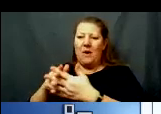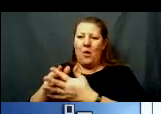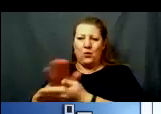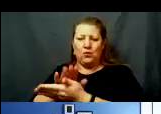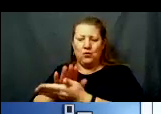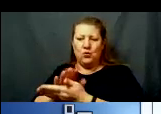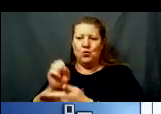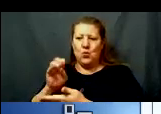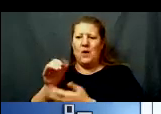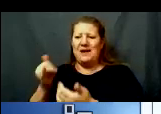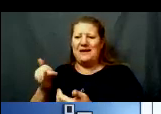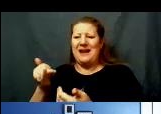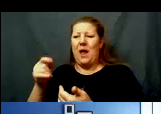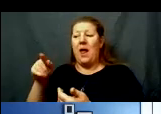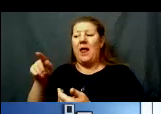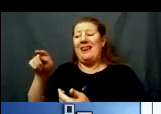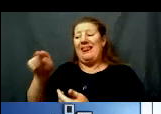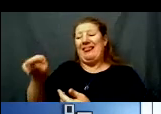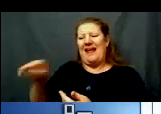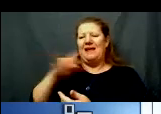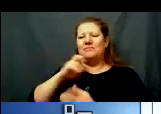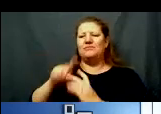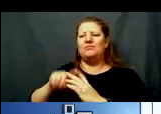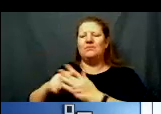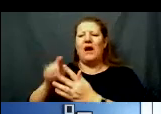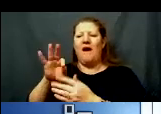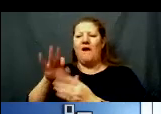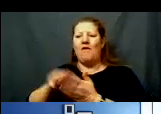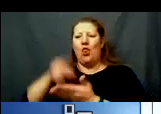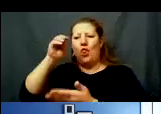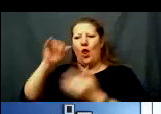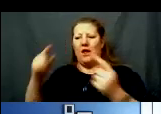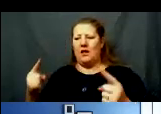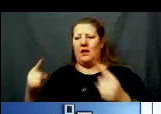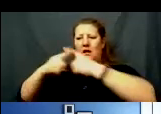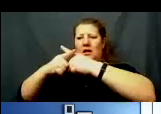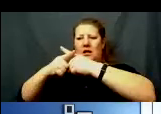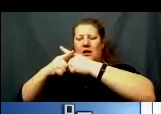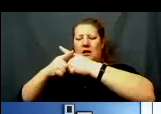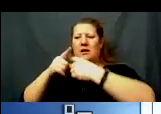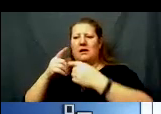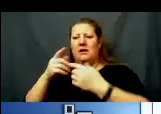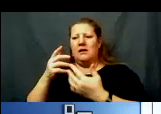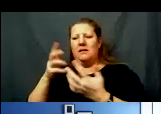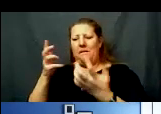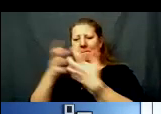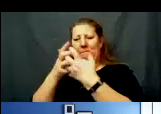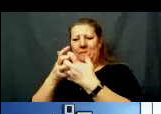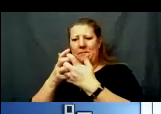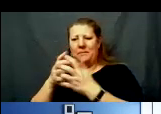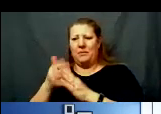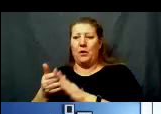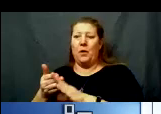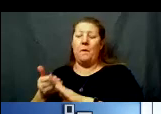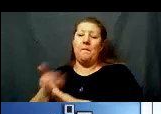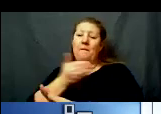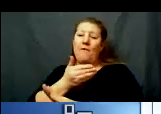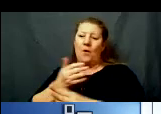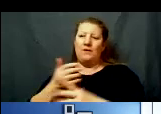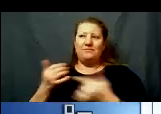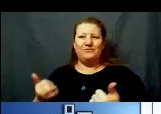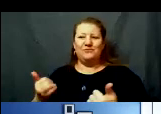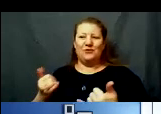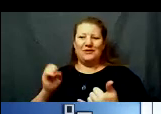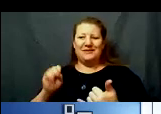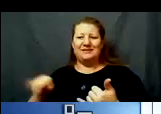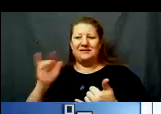call intersectionality, multi-issue movement building, long before it was trendy. So